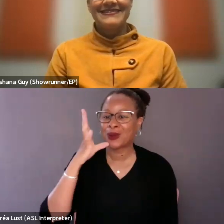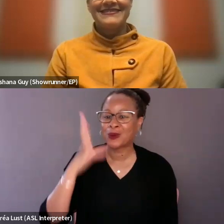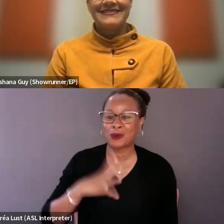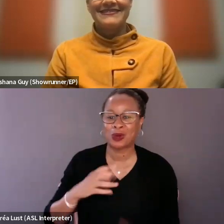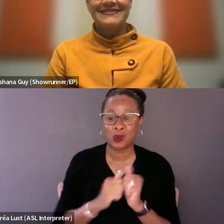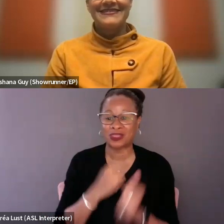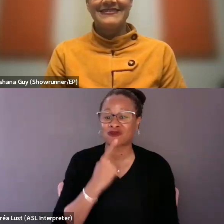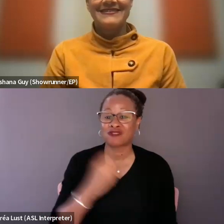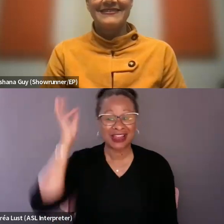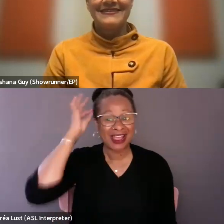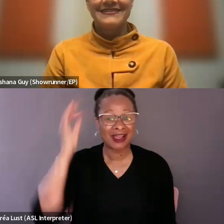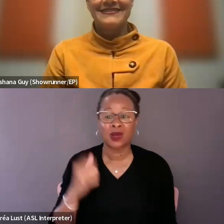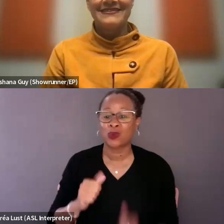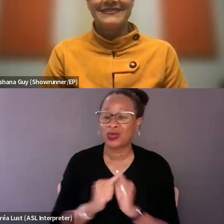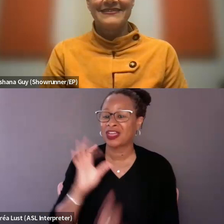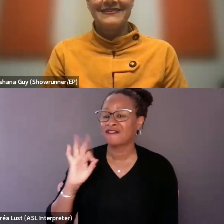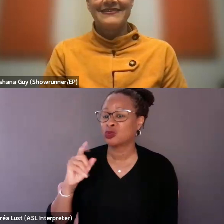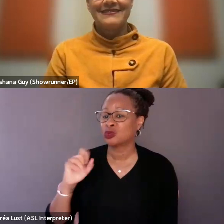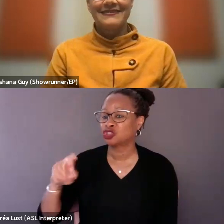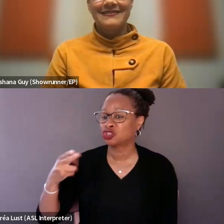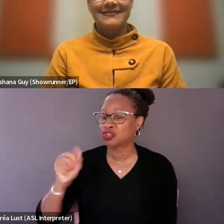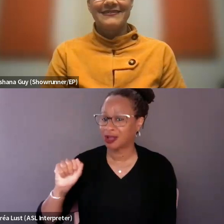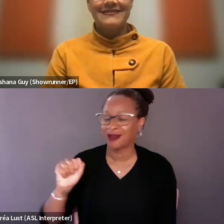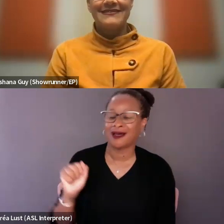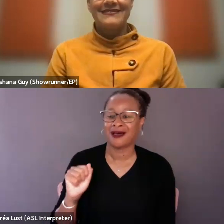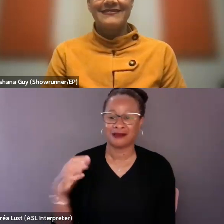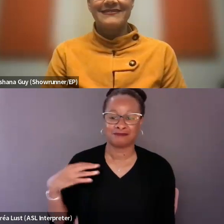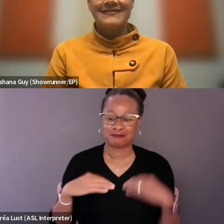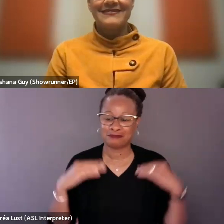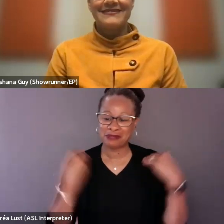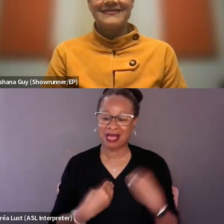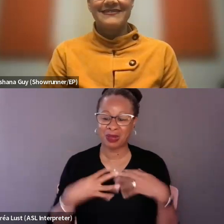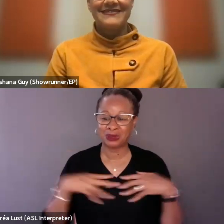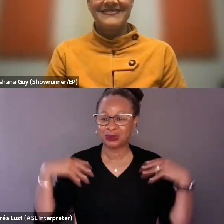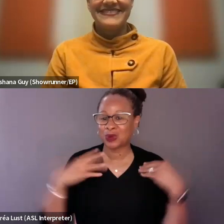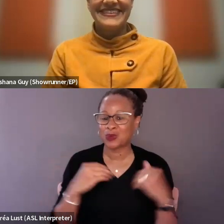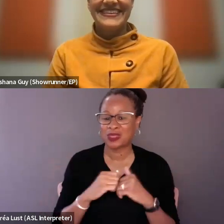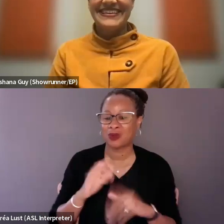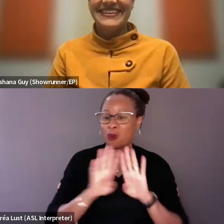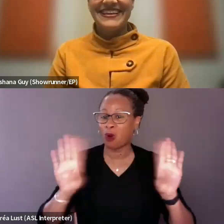wearing a fuchsia blouse in front of a photo wall with Toni Morrison over my left shoulder.